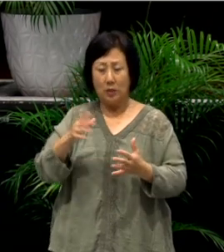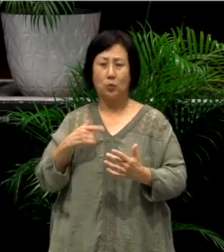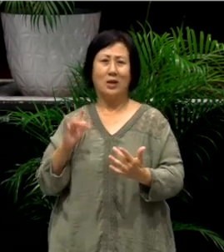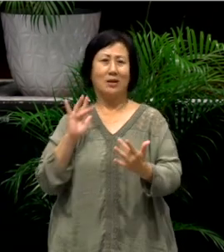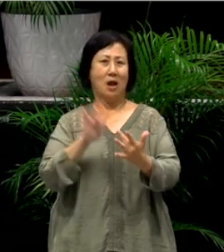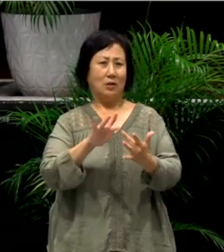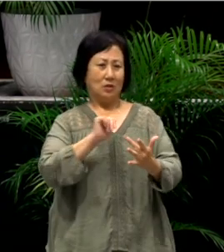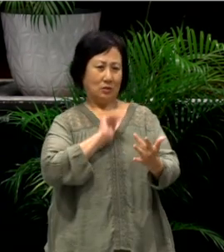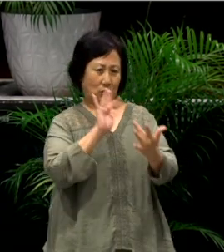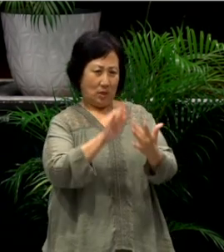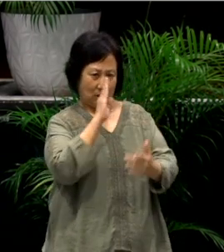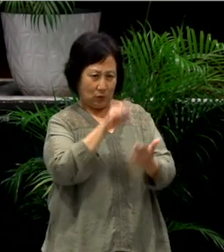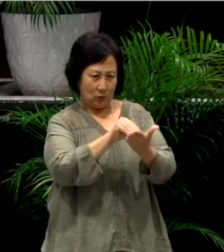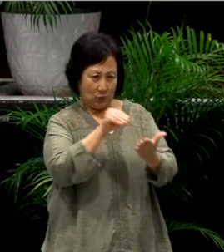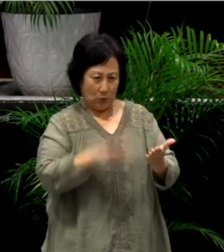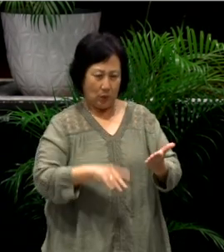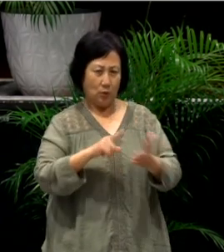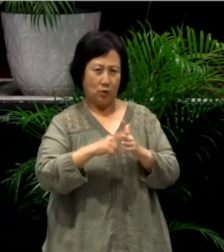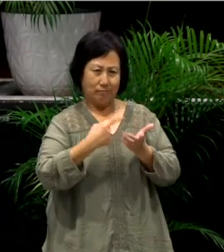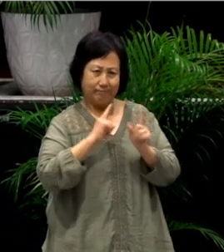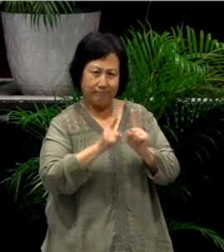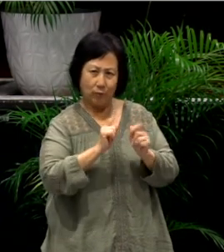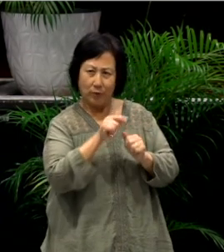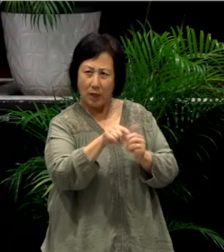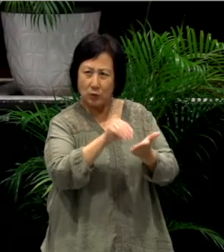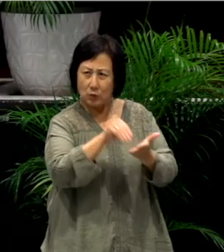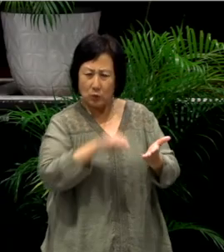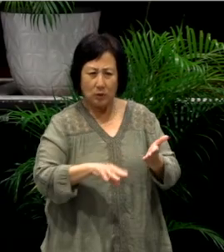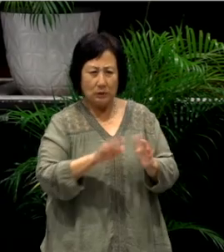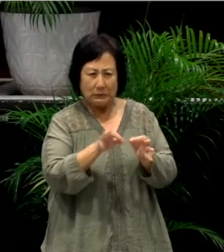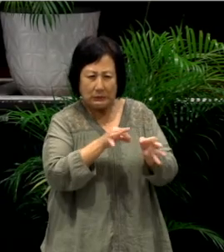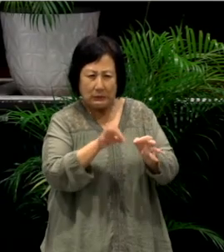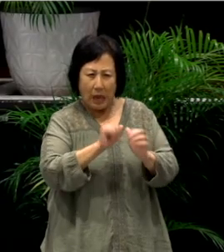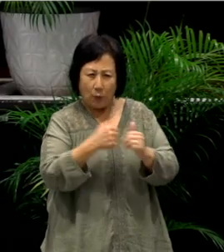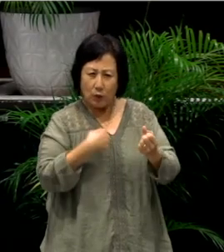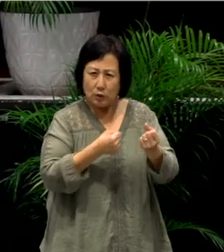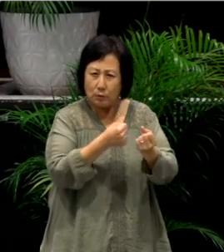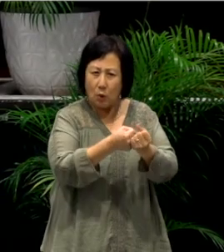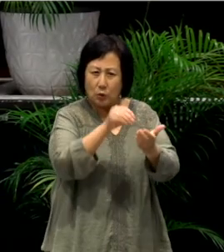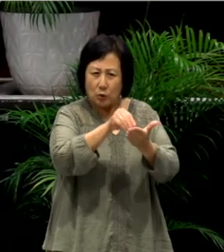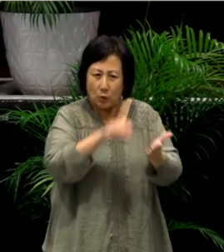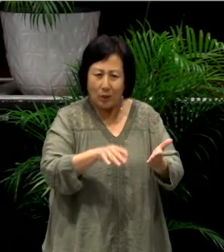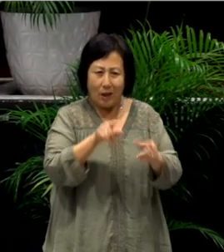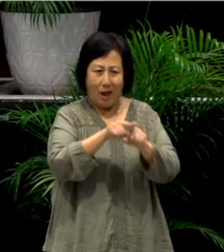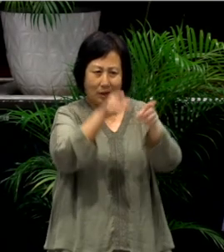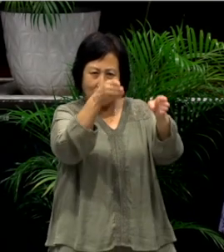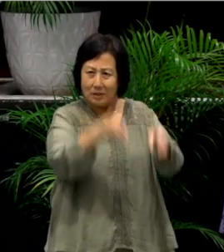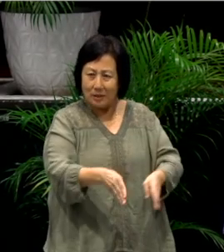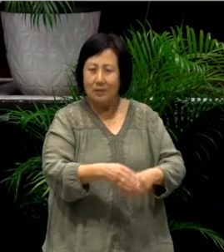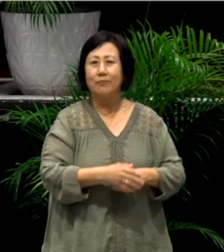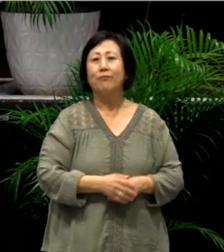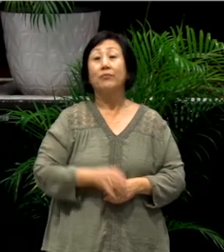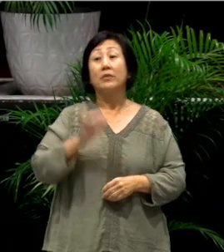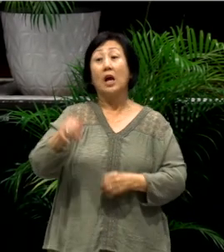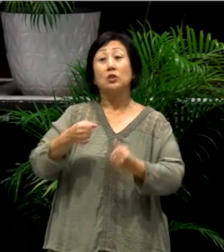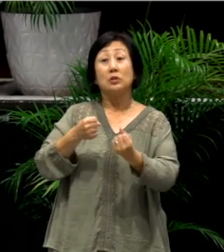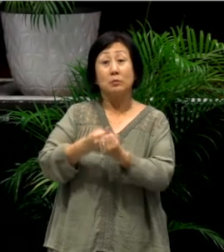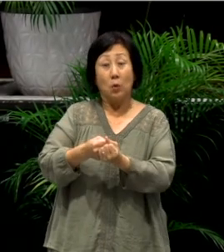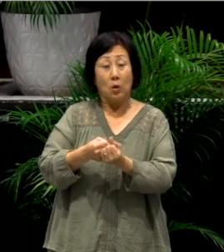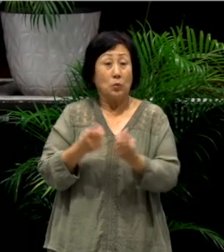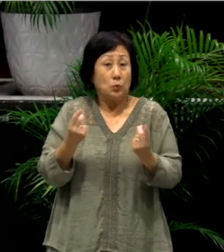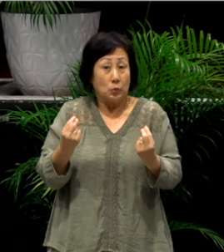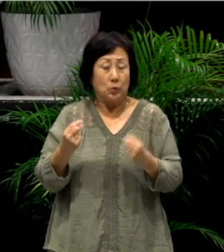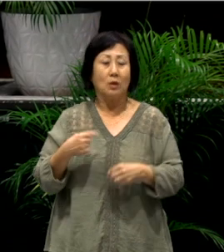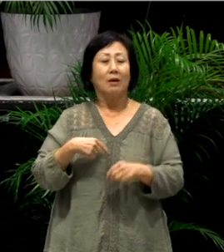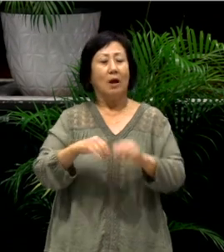to the student and we begin a dialogue immediately about how we can support them as individuals. That support has